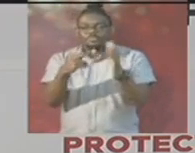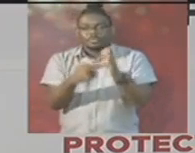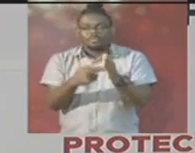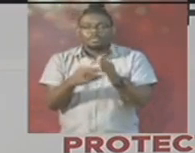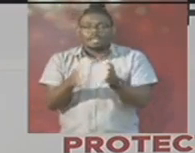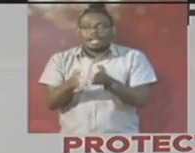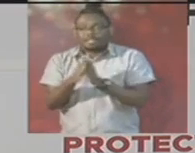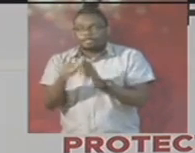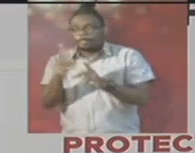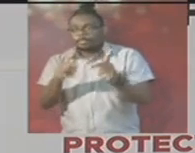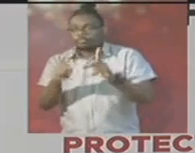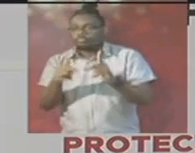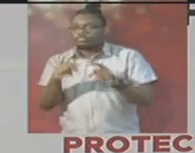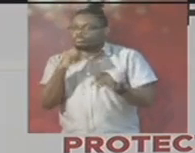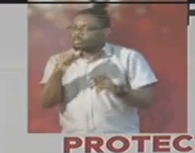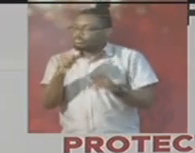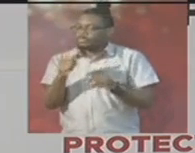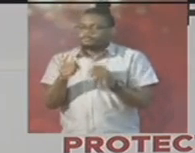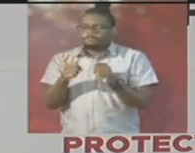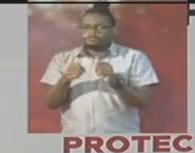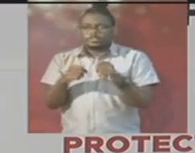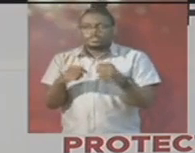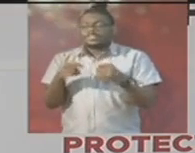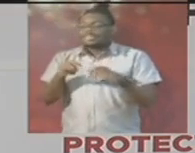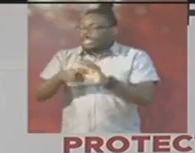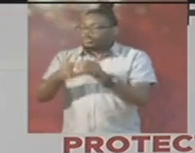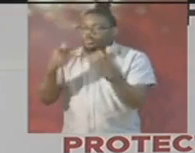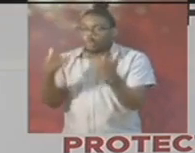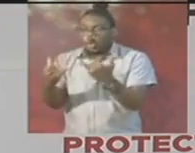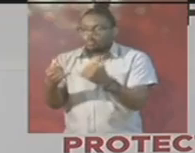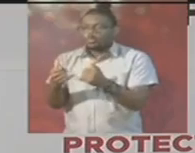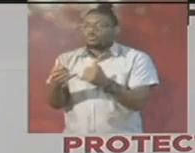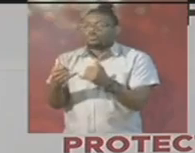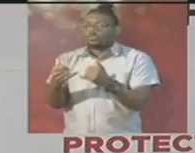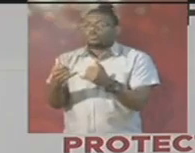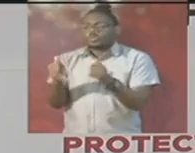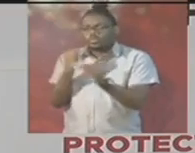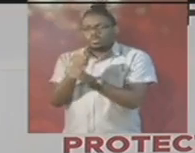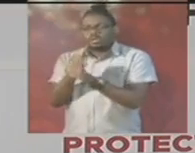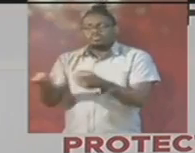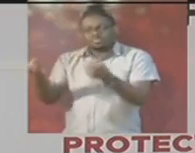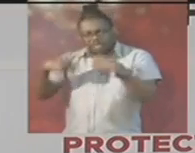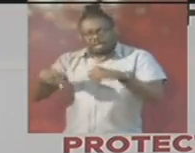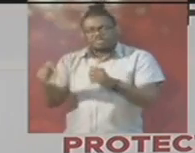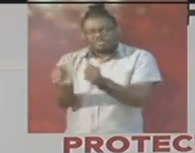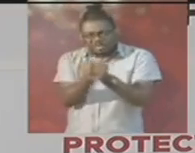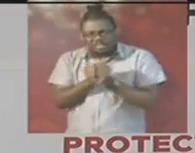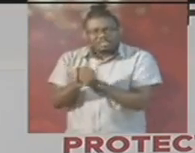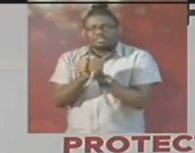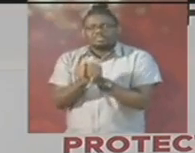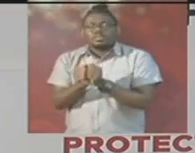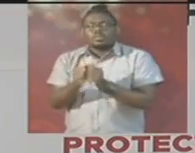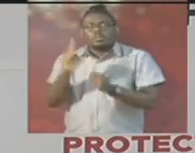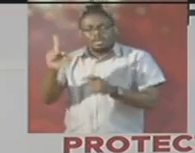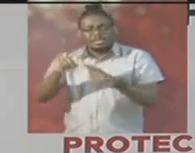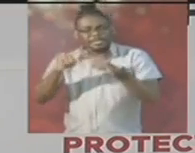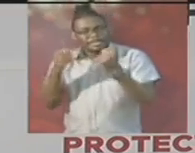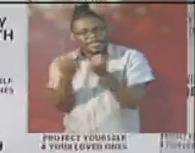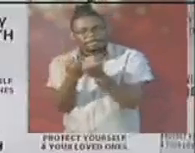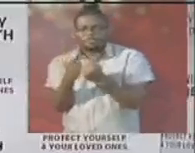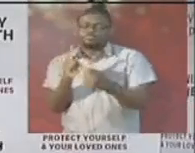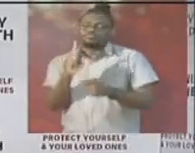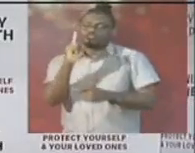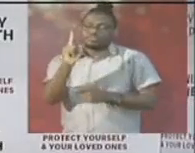been cooperating to jump on the train. Work with us. Come together as one, Team Trinidad and Tobago. Thank you very